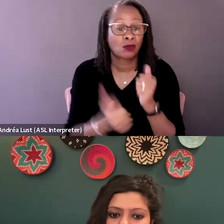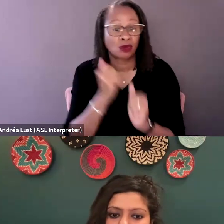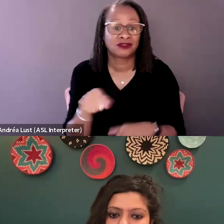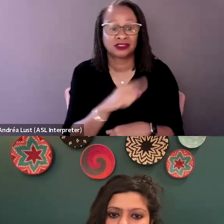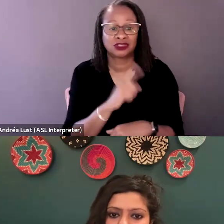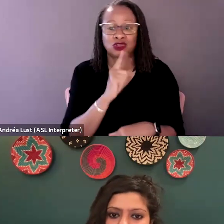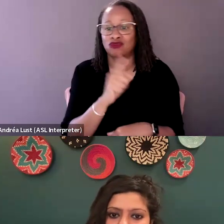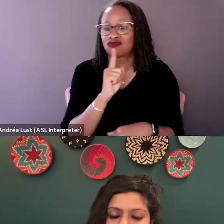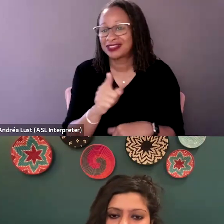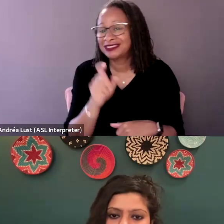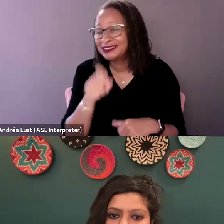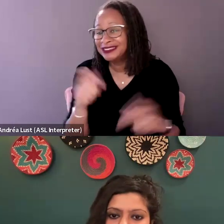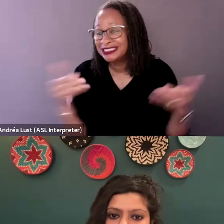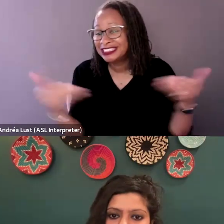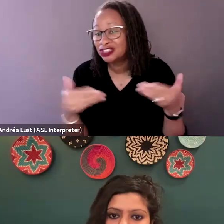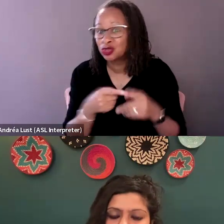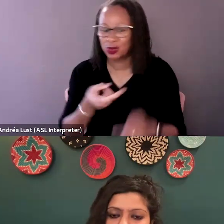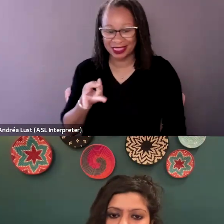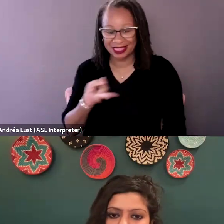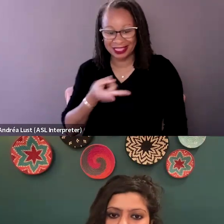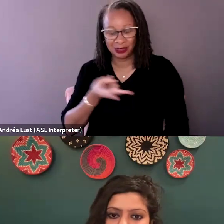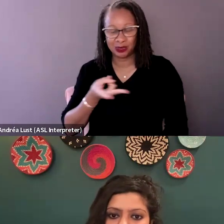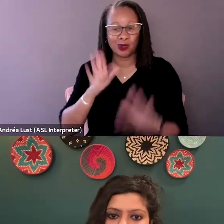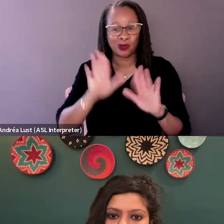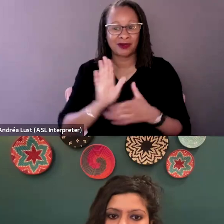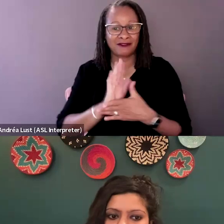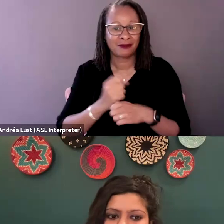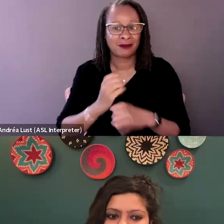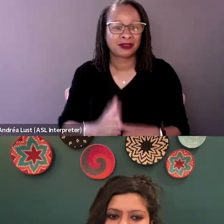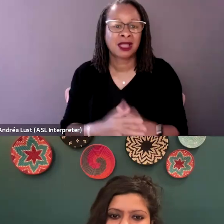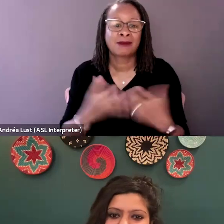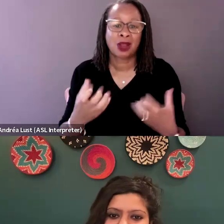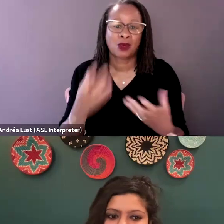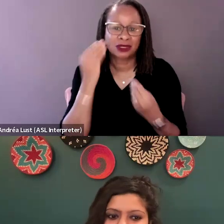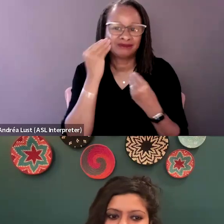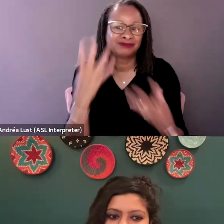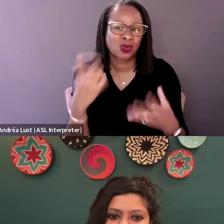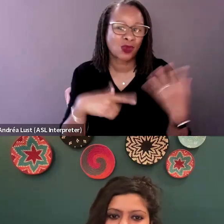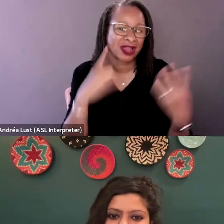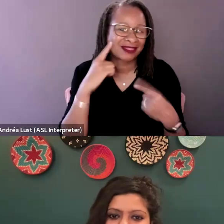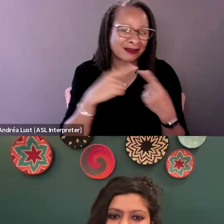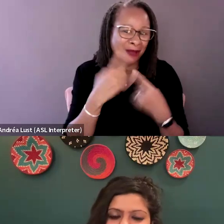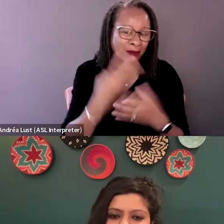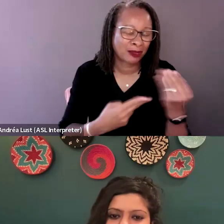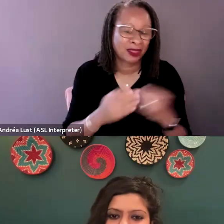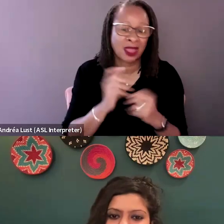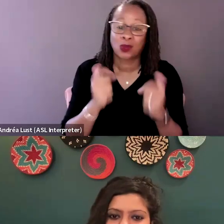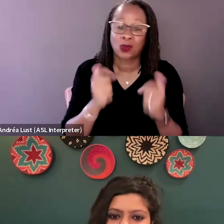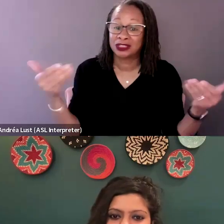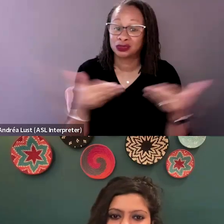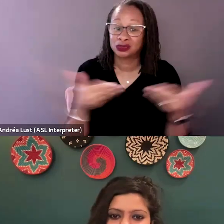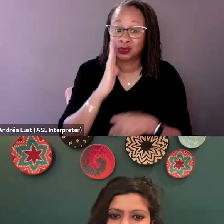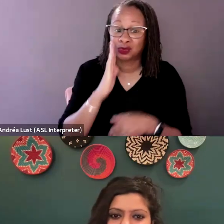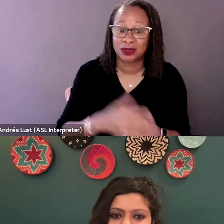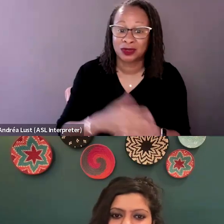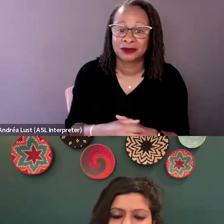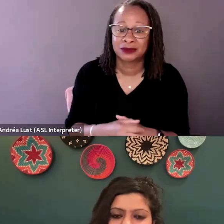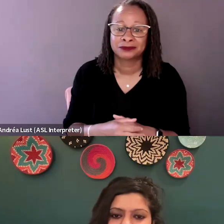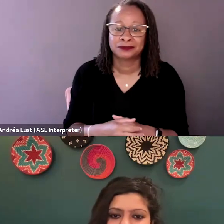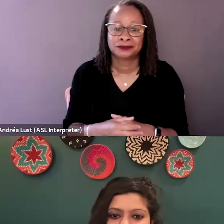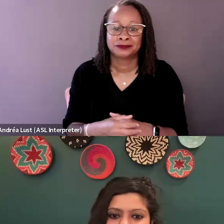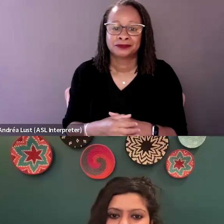So, thank you so much for agreeing to be part of this panel and coming here today. And thank you so much for